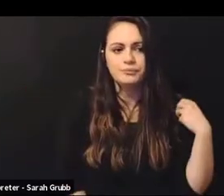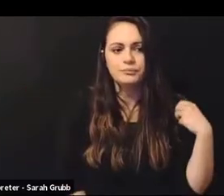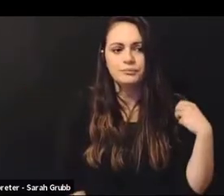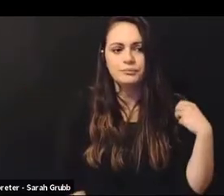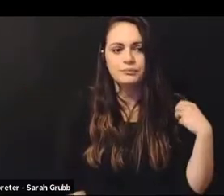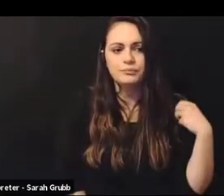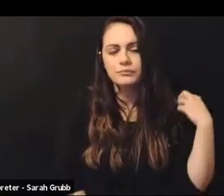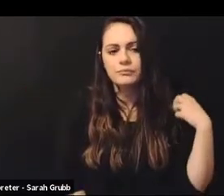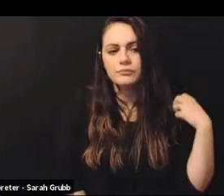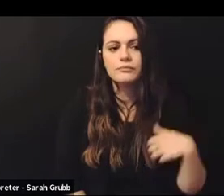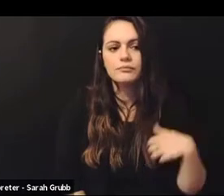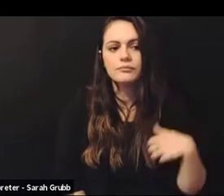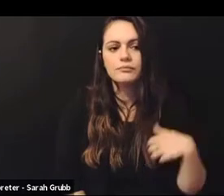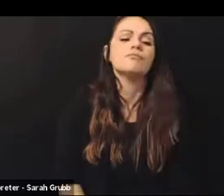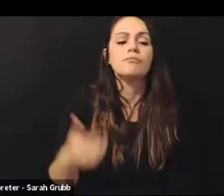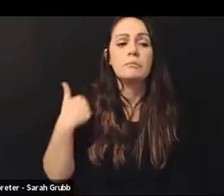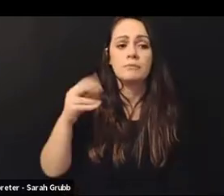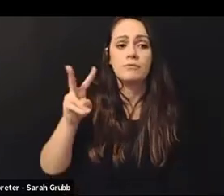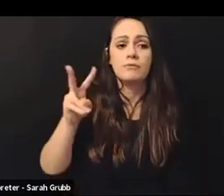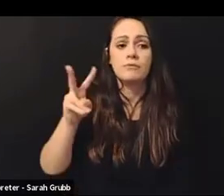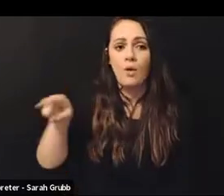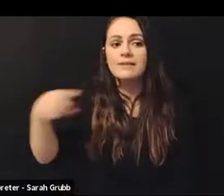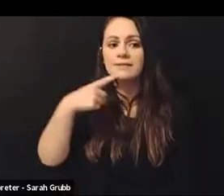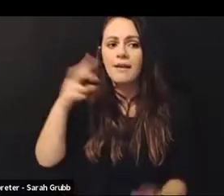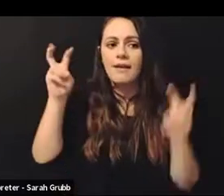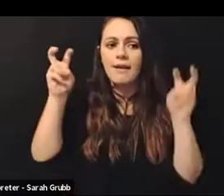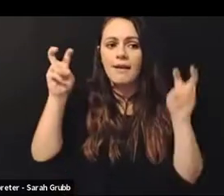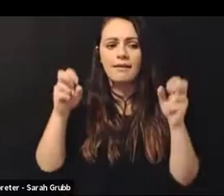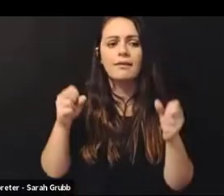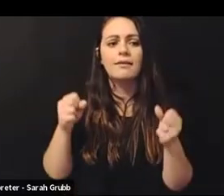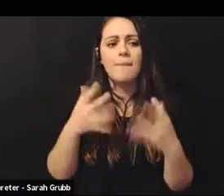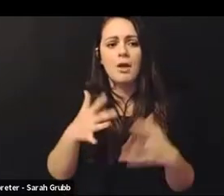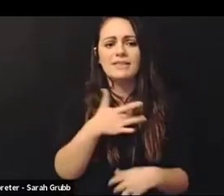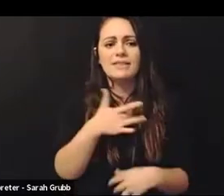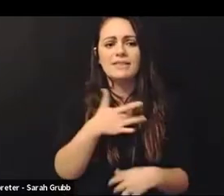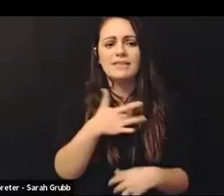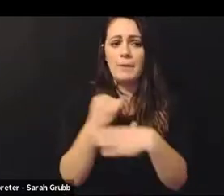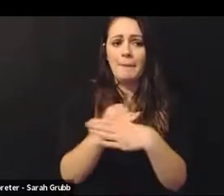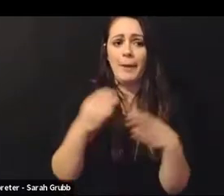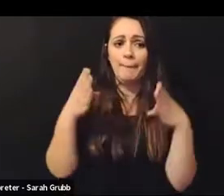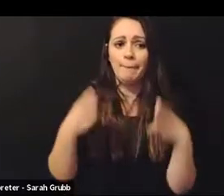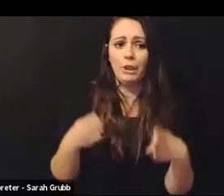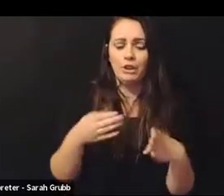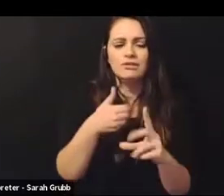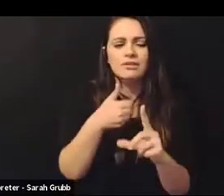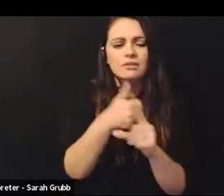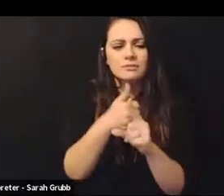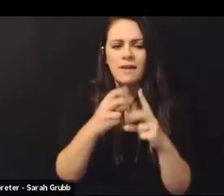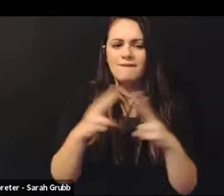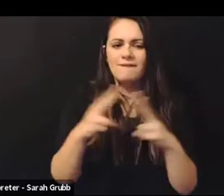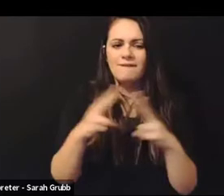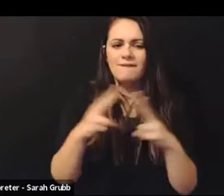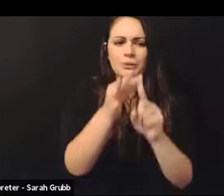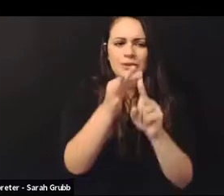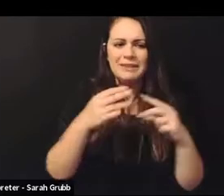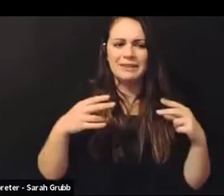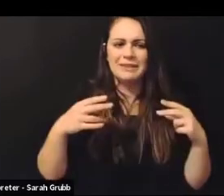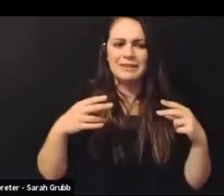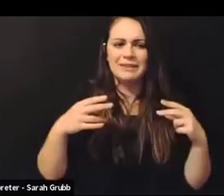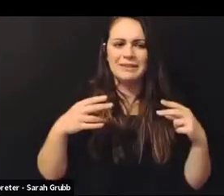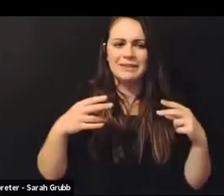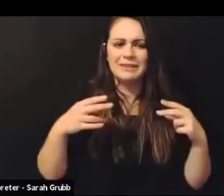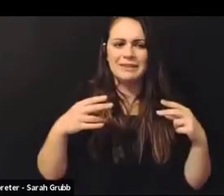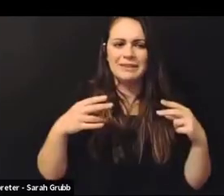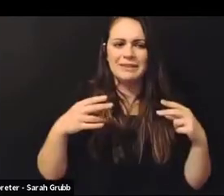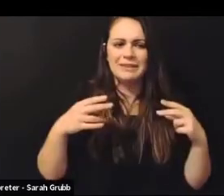He said in 2001 that the multisensory impaired person is a unique human being with a unique line of